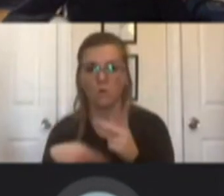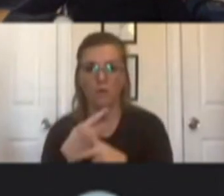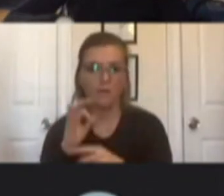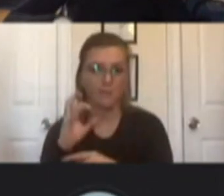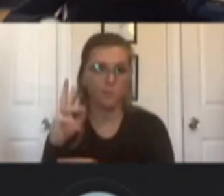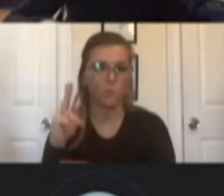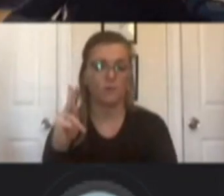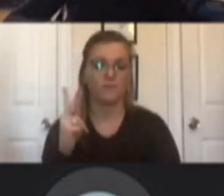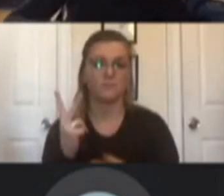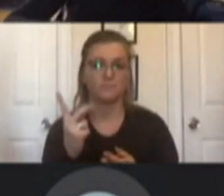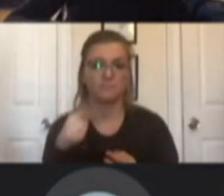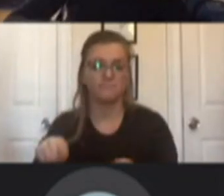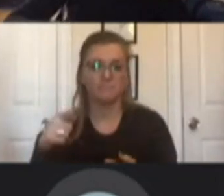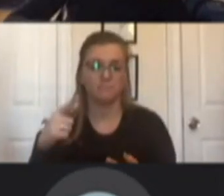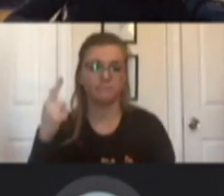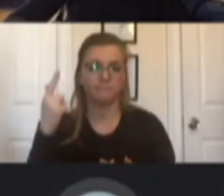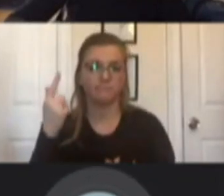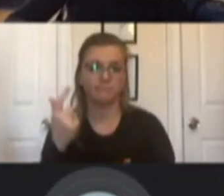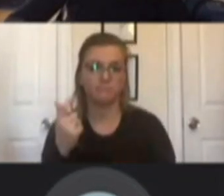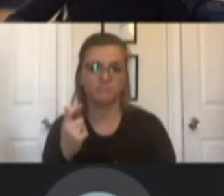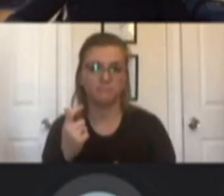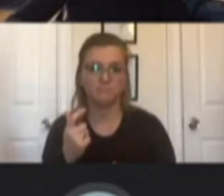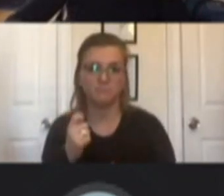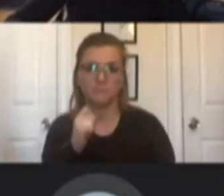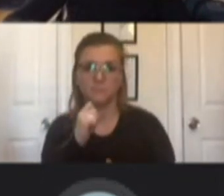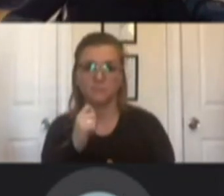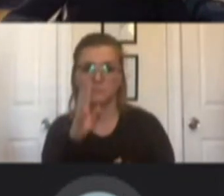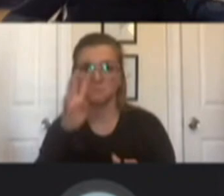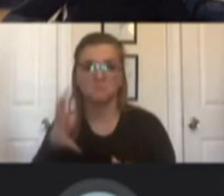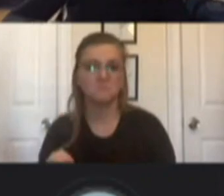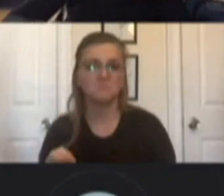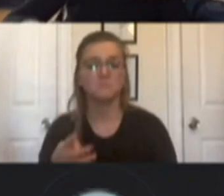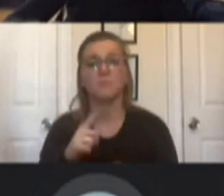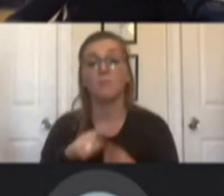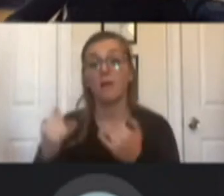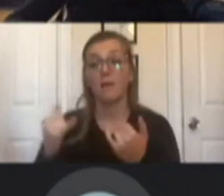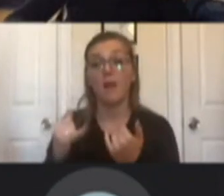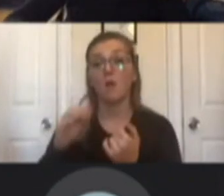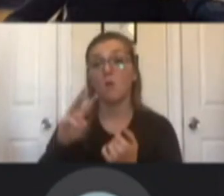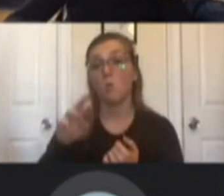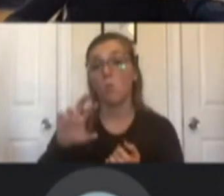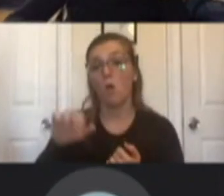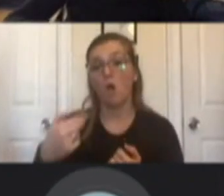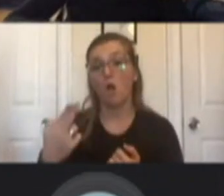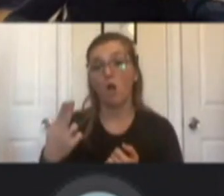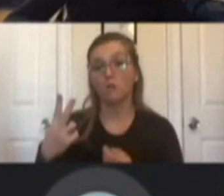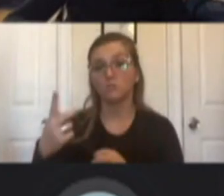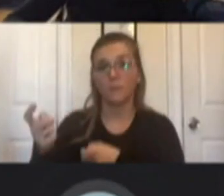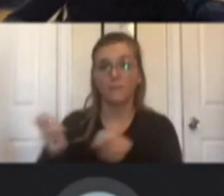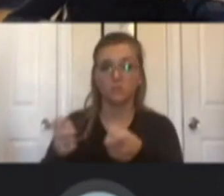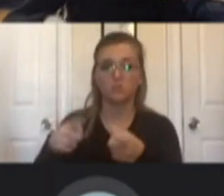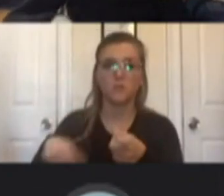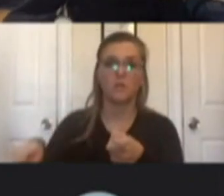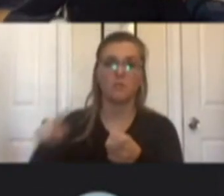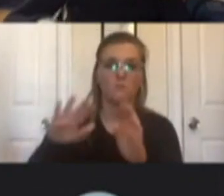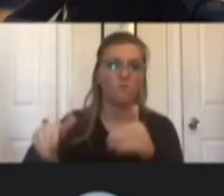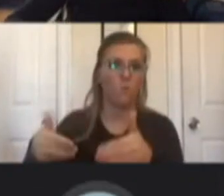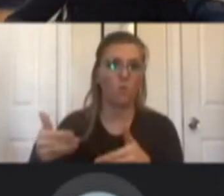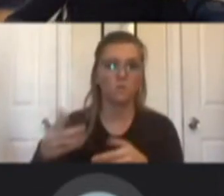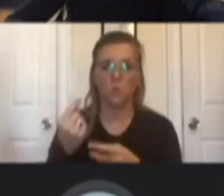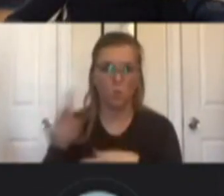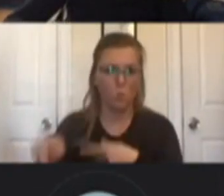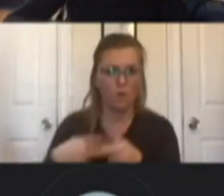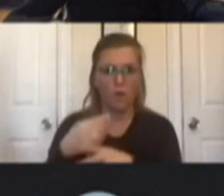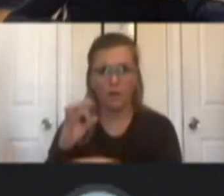this. And this is all with Mayor Walsh's administration moving forward that we're even having this conversation.